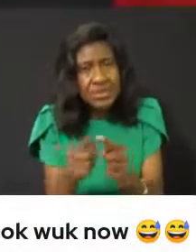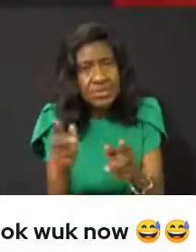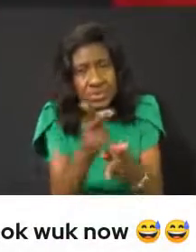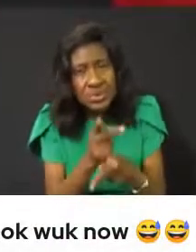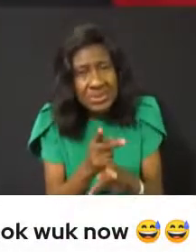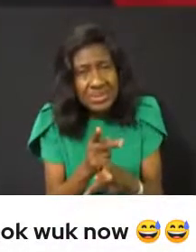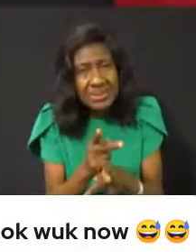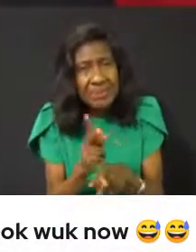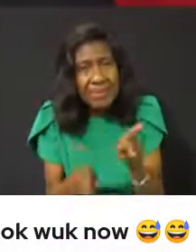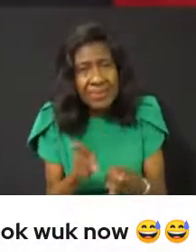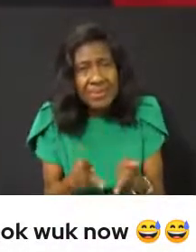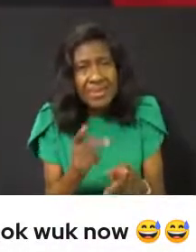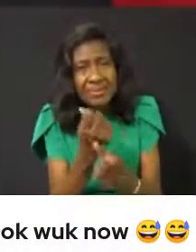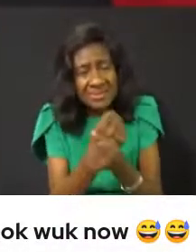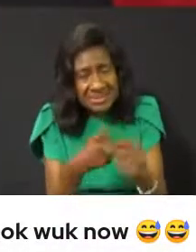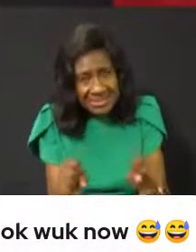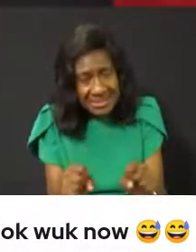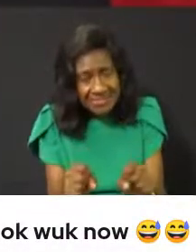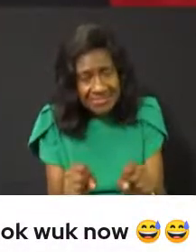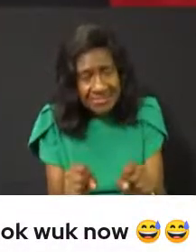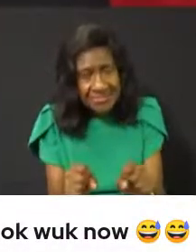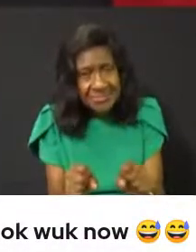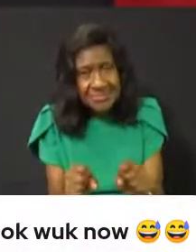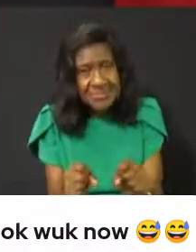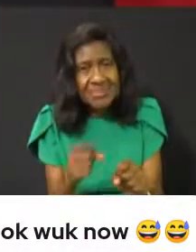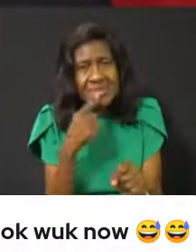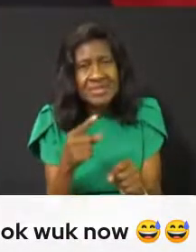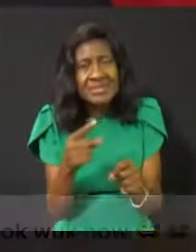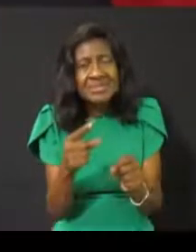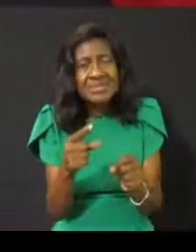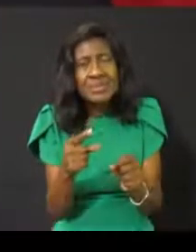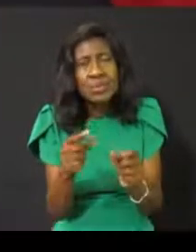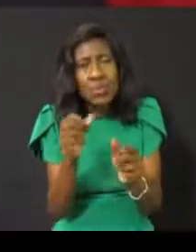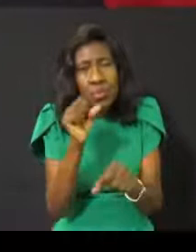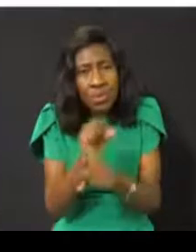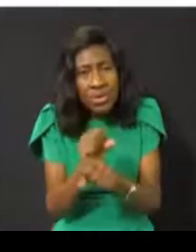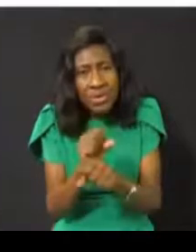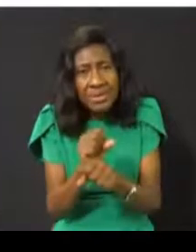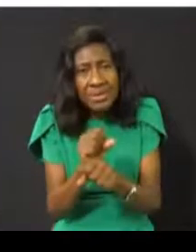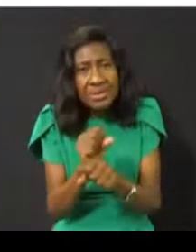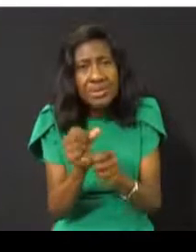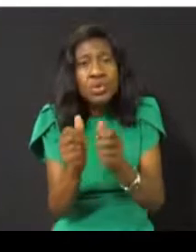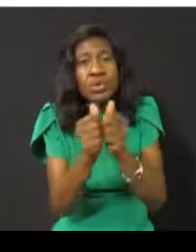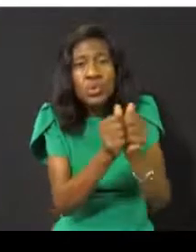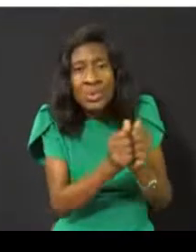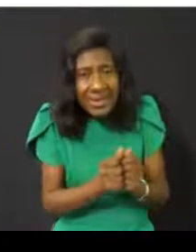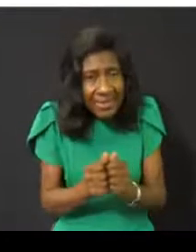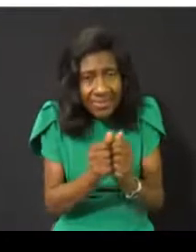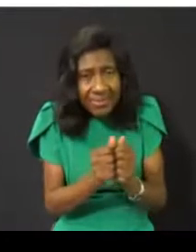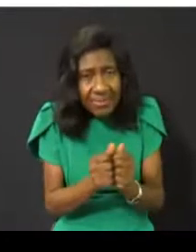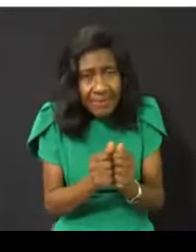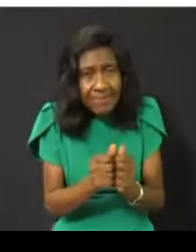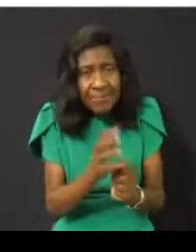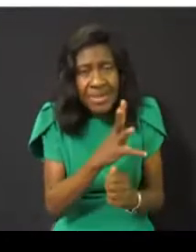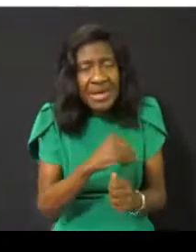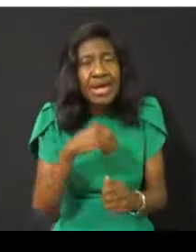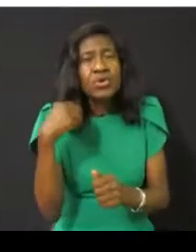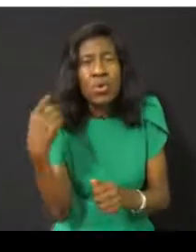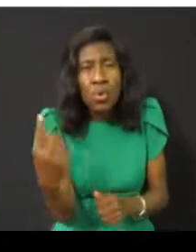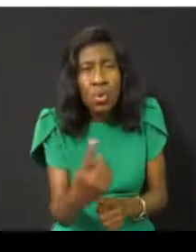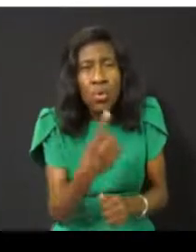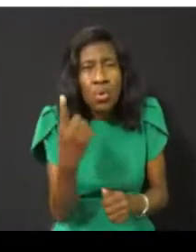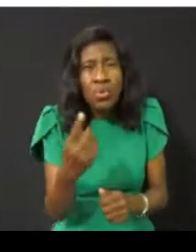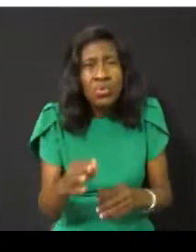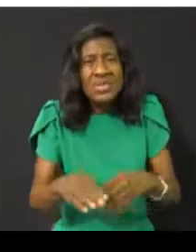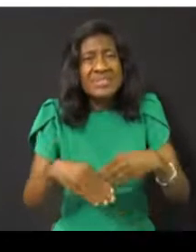focus on two words there, collaboratively and transparently. Premier said it very early on. What we're doing